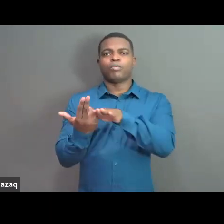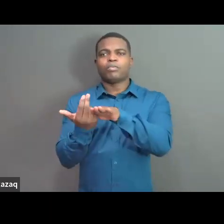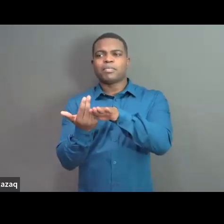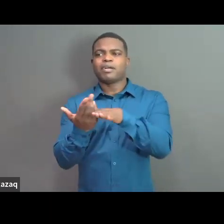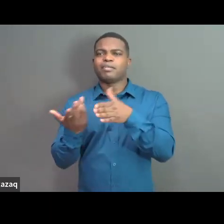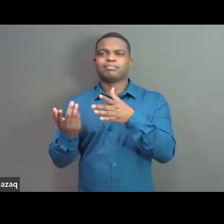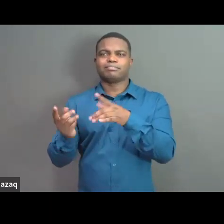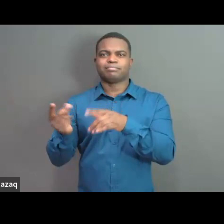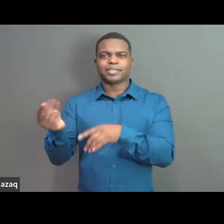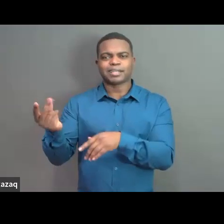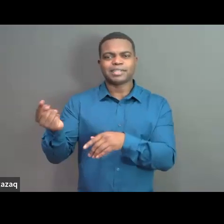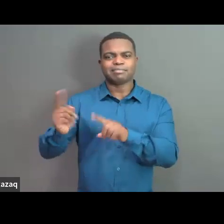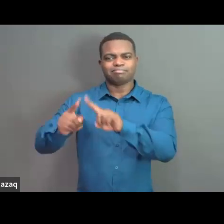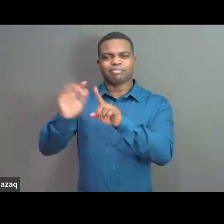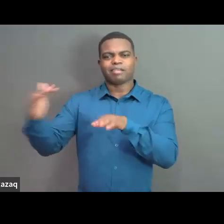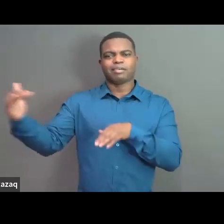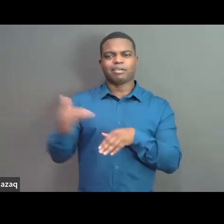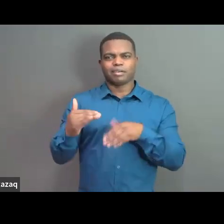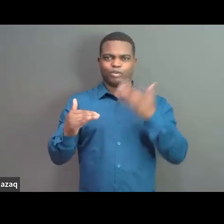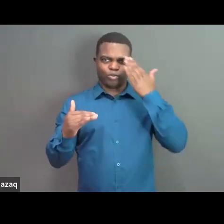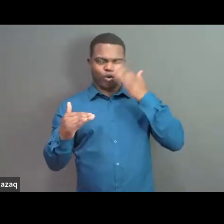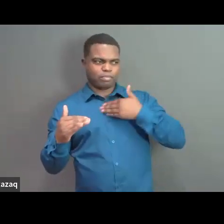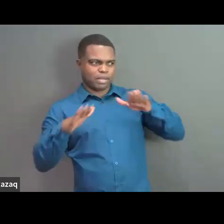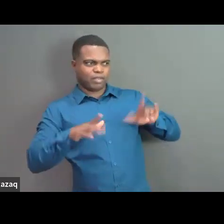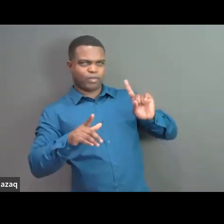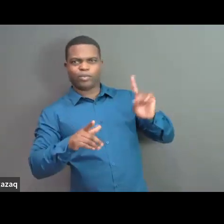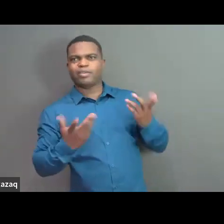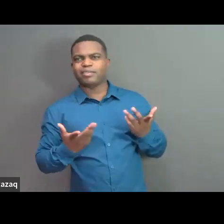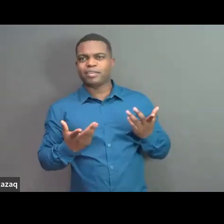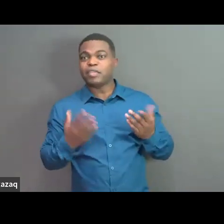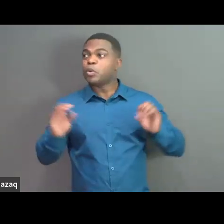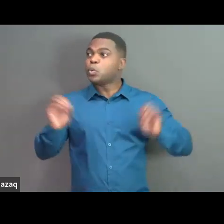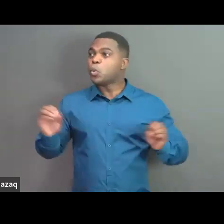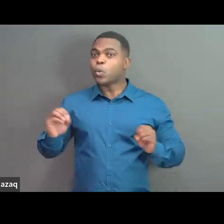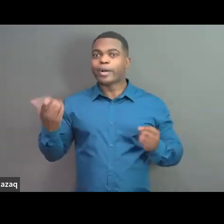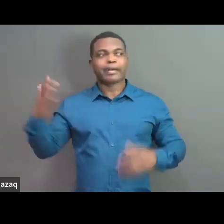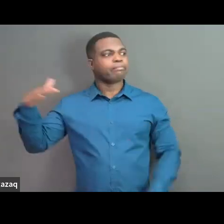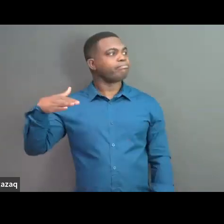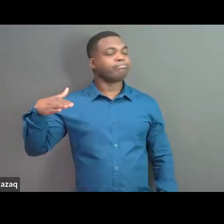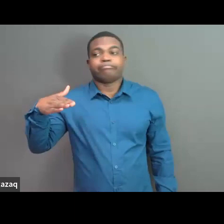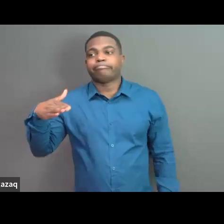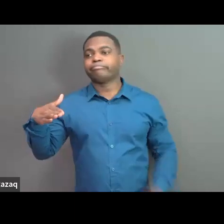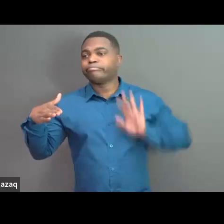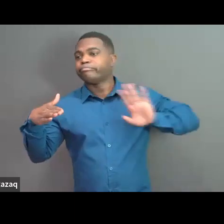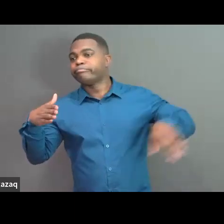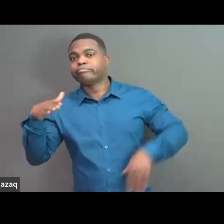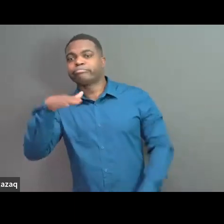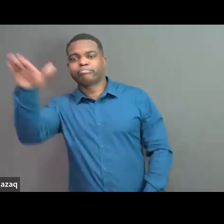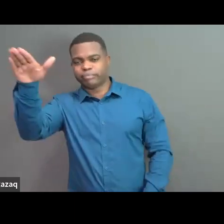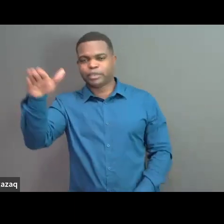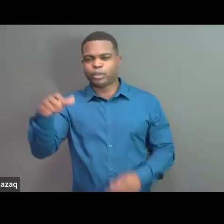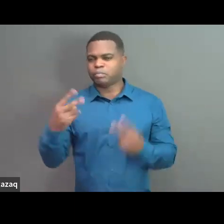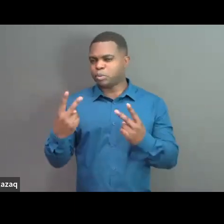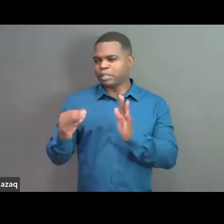we observed when we started installing the digital addresses in the informal